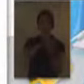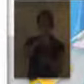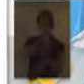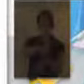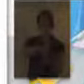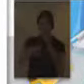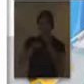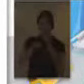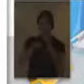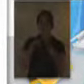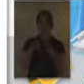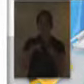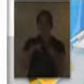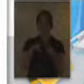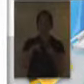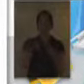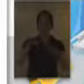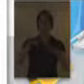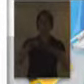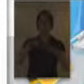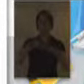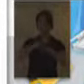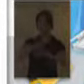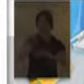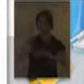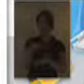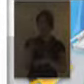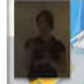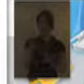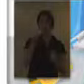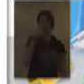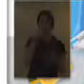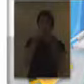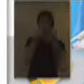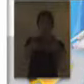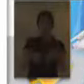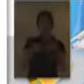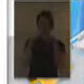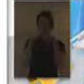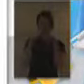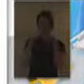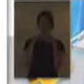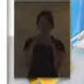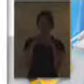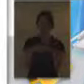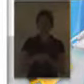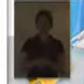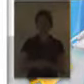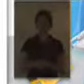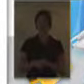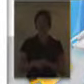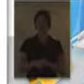programmable automation system, and here we have all the drivers for the household,